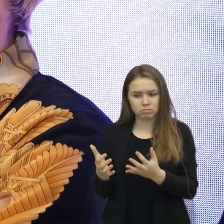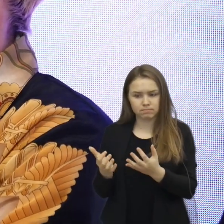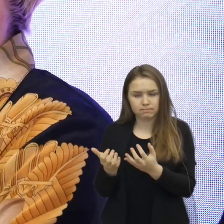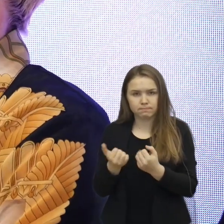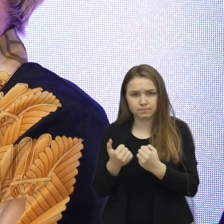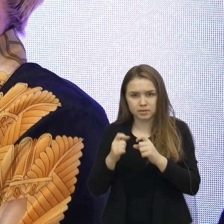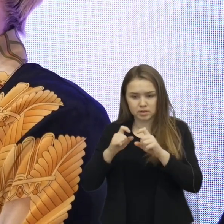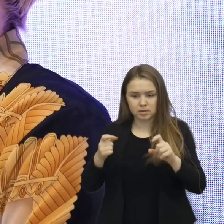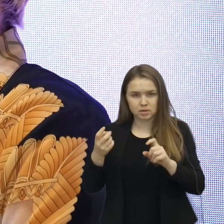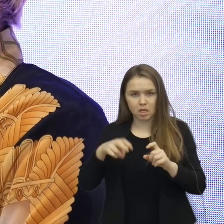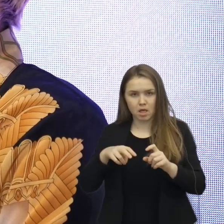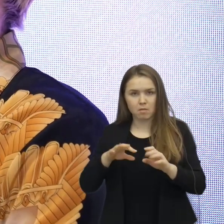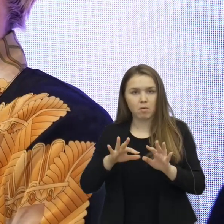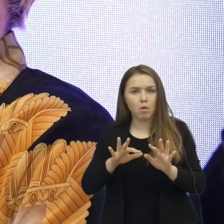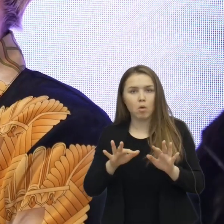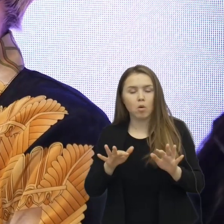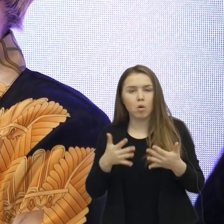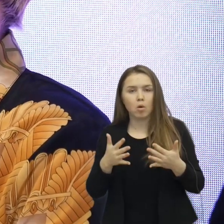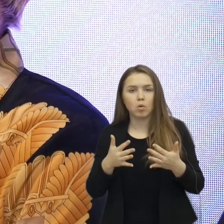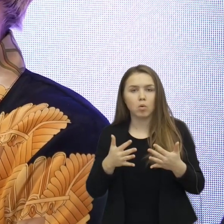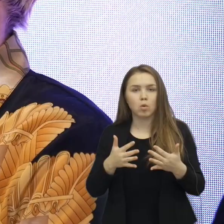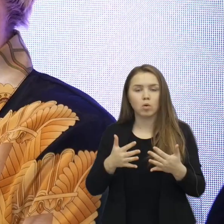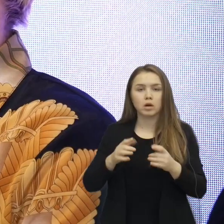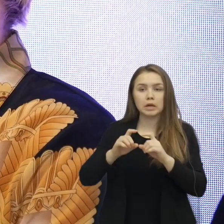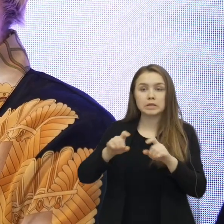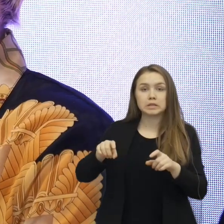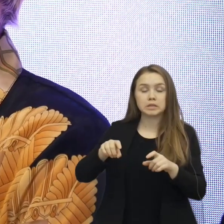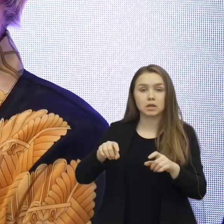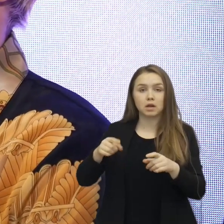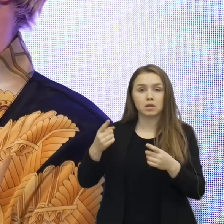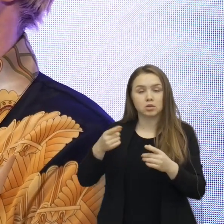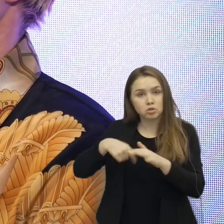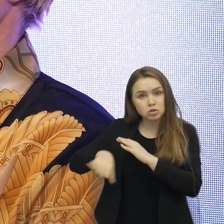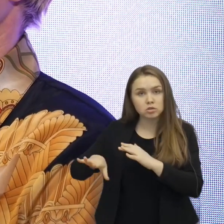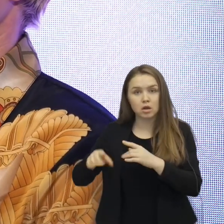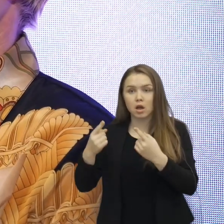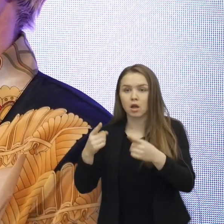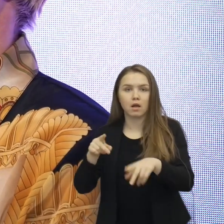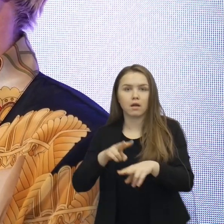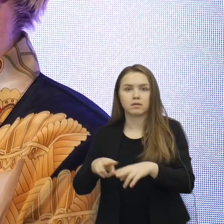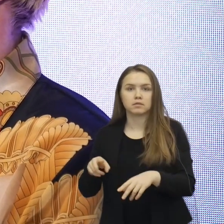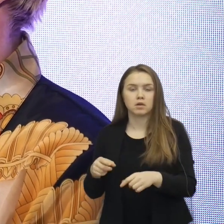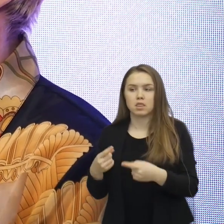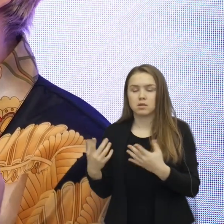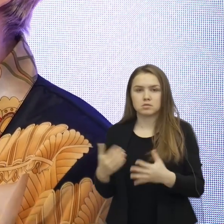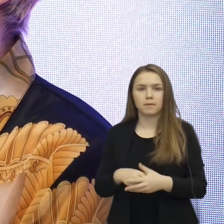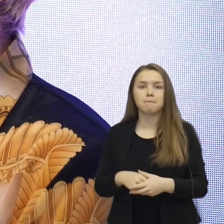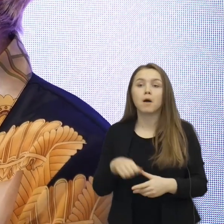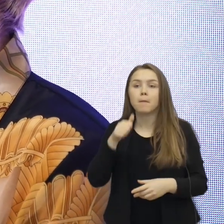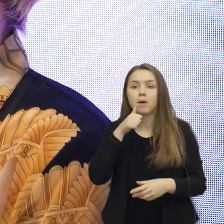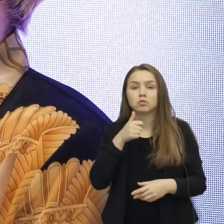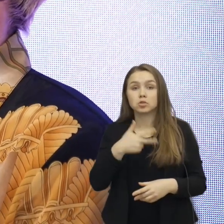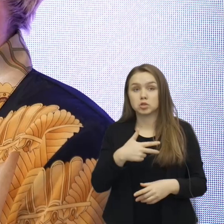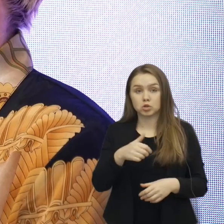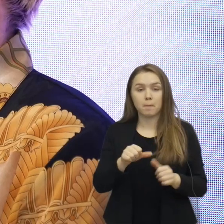if you're over 30, probably academic, no mental health issues, no neurodivergent